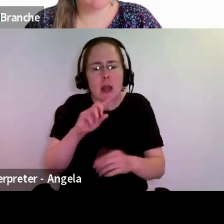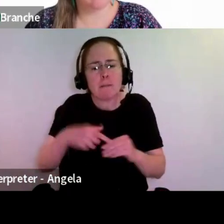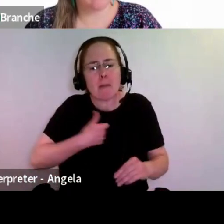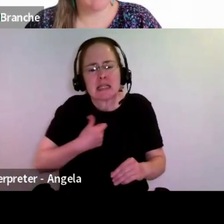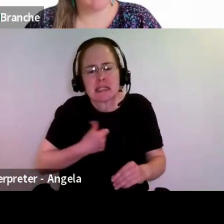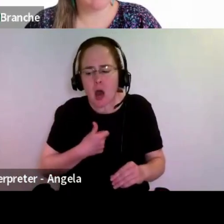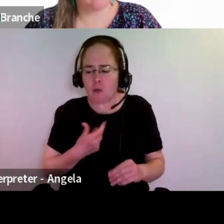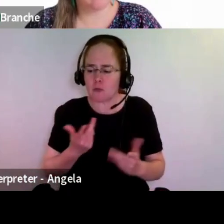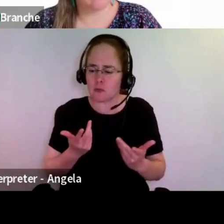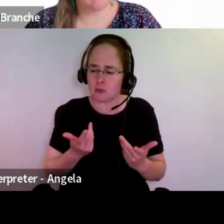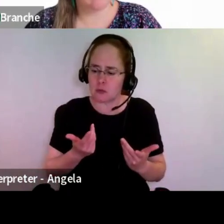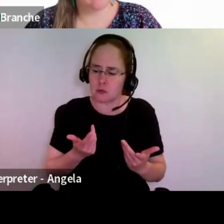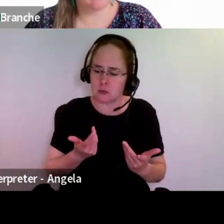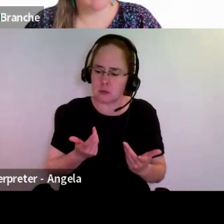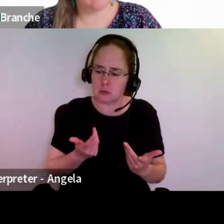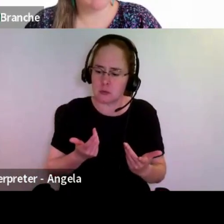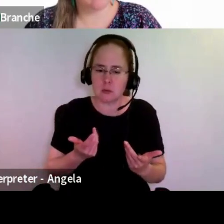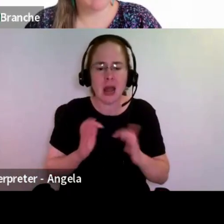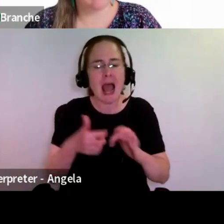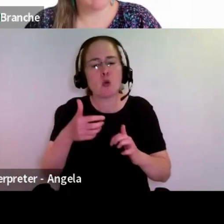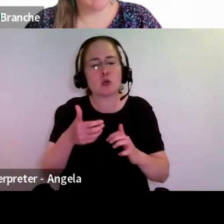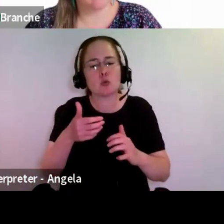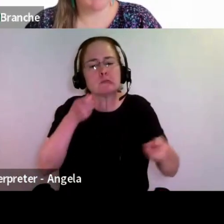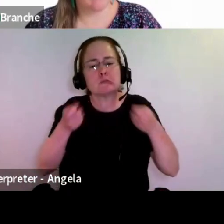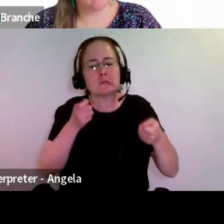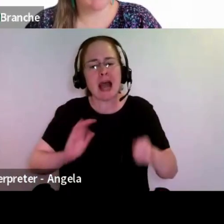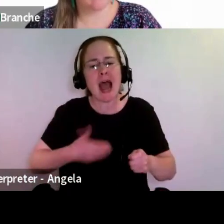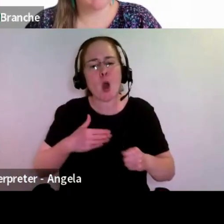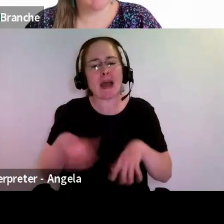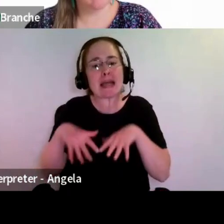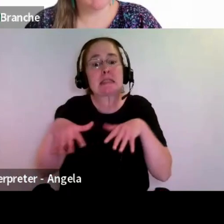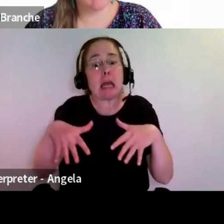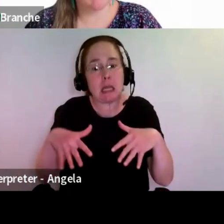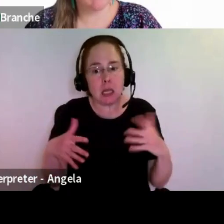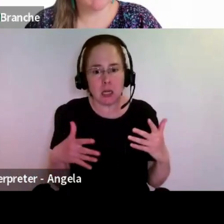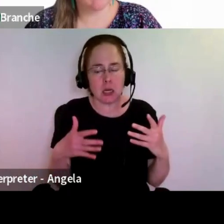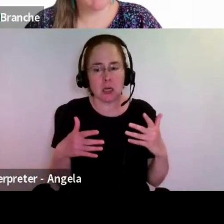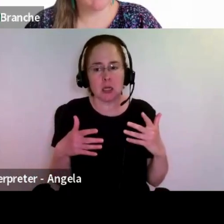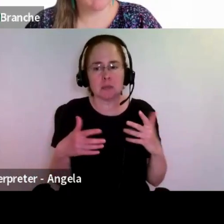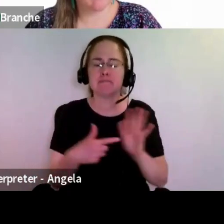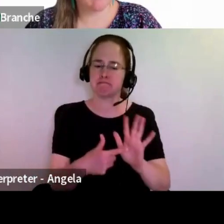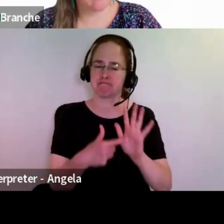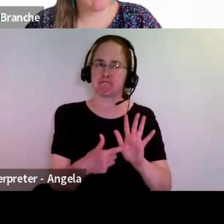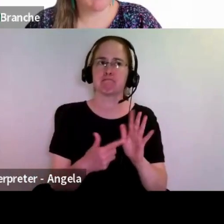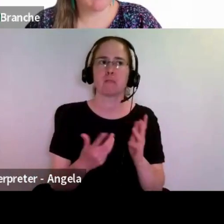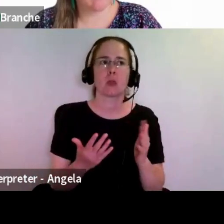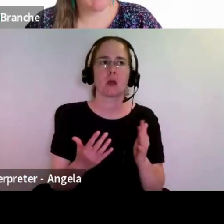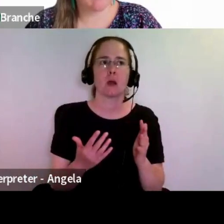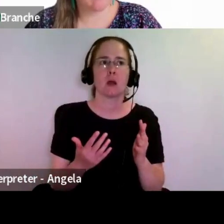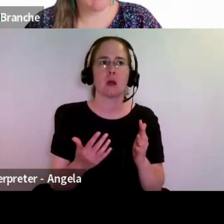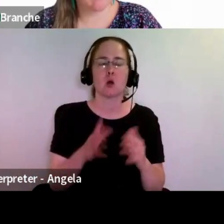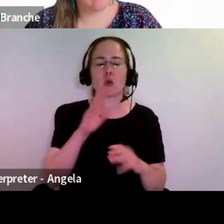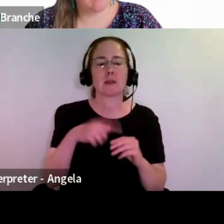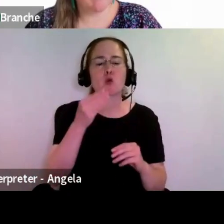keep our anxiety under control, dealing with it. Like, there was a mention of the